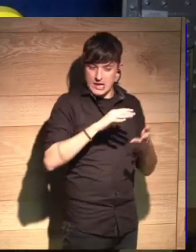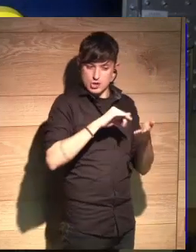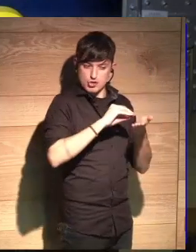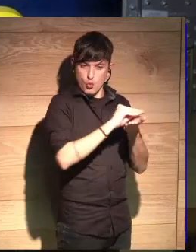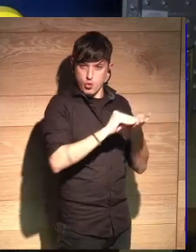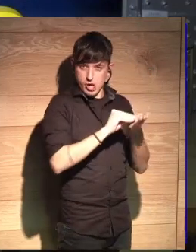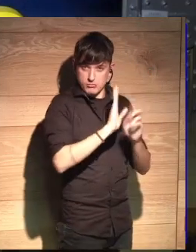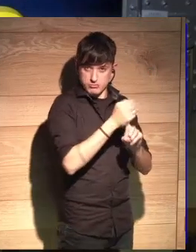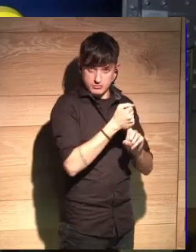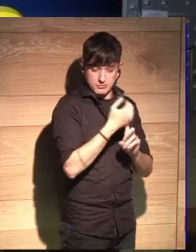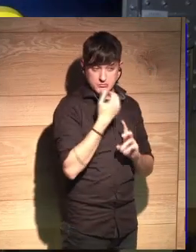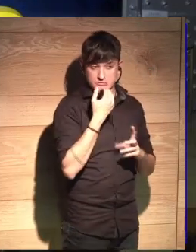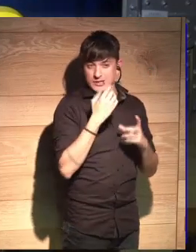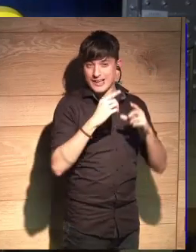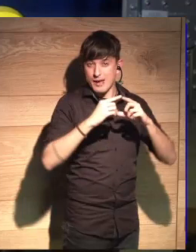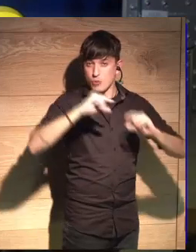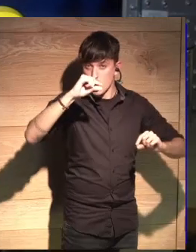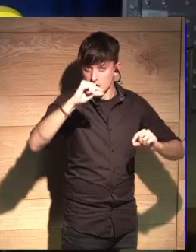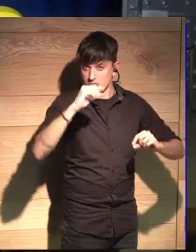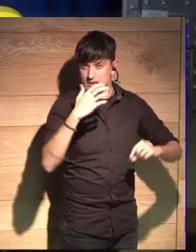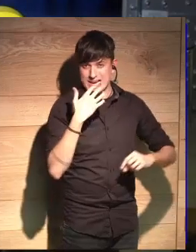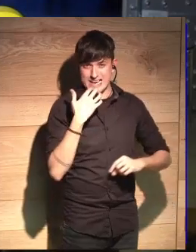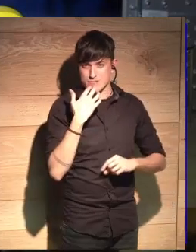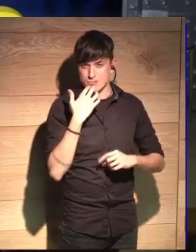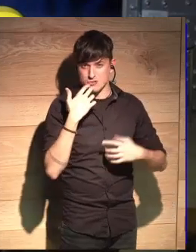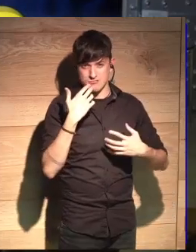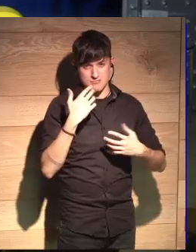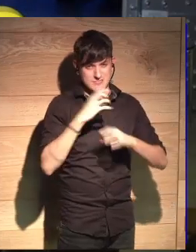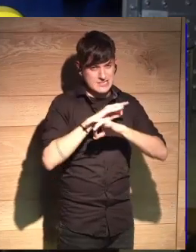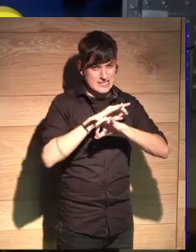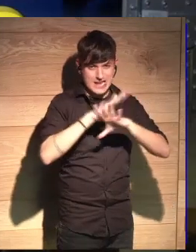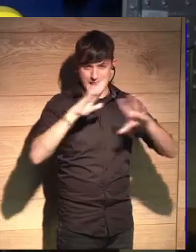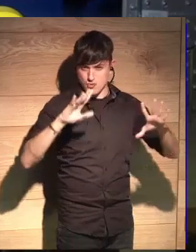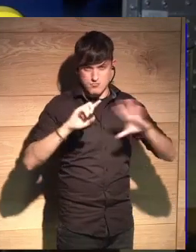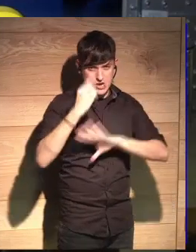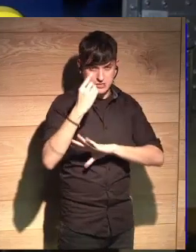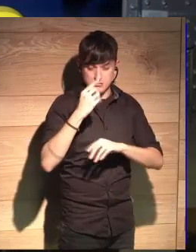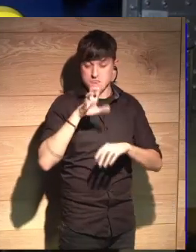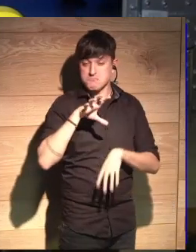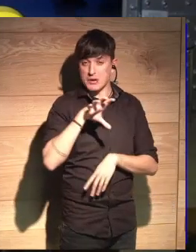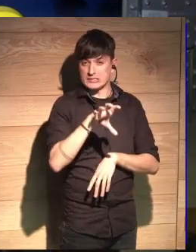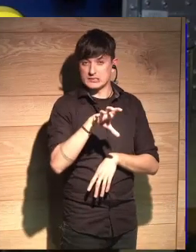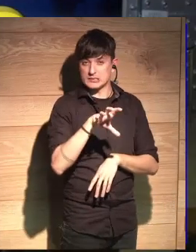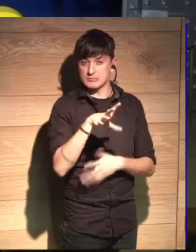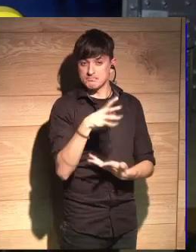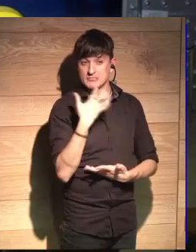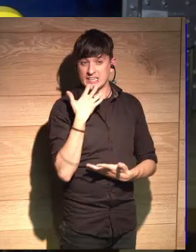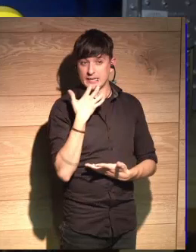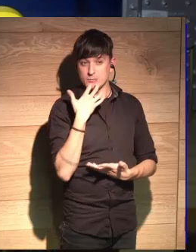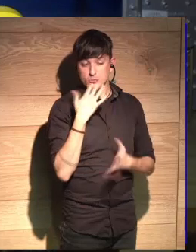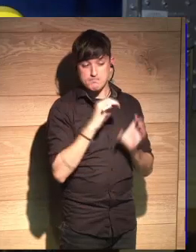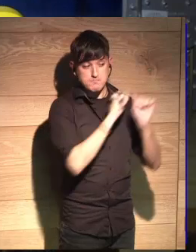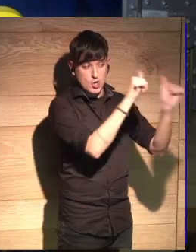Japan is the outstanding example in modern times of a country that used other countries as models for